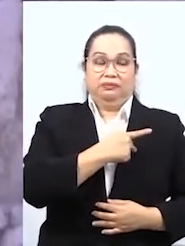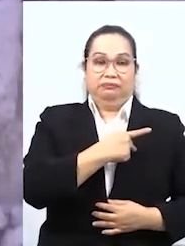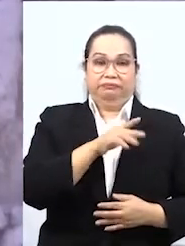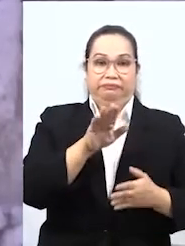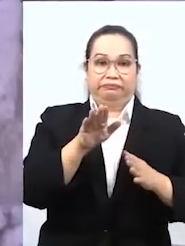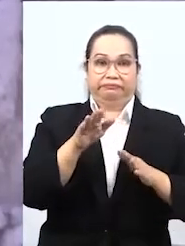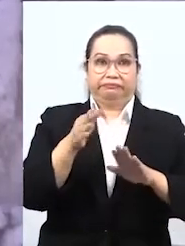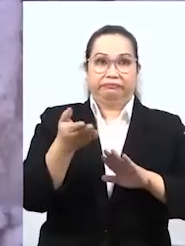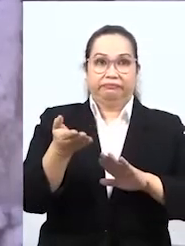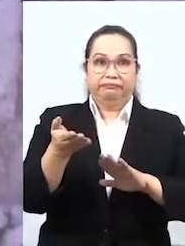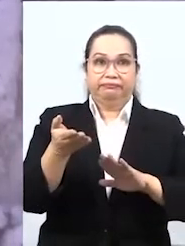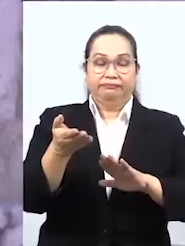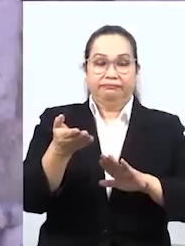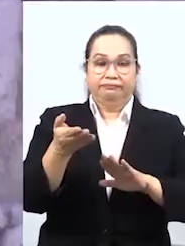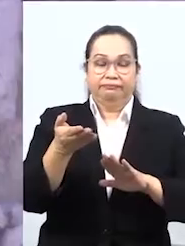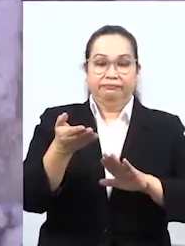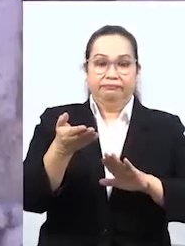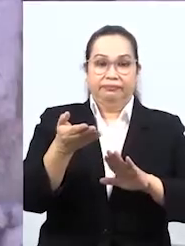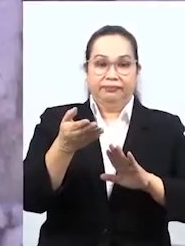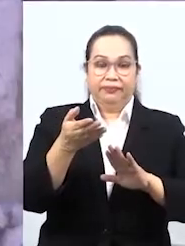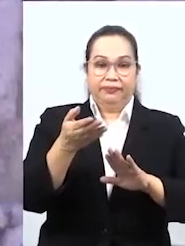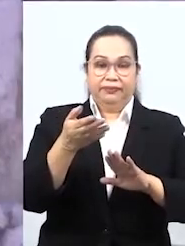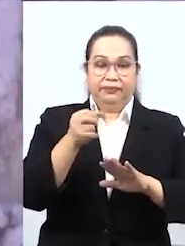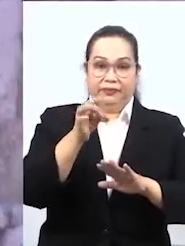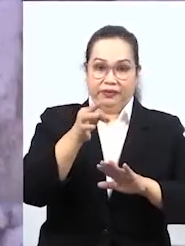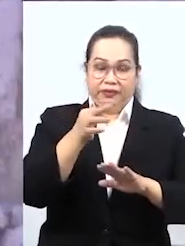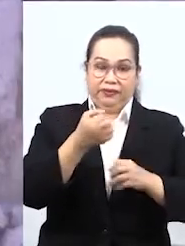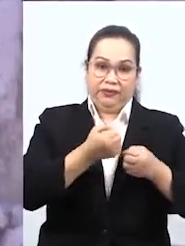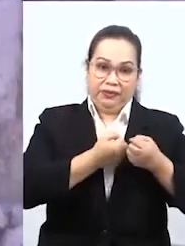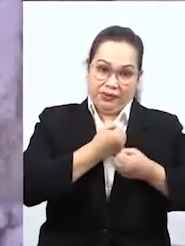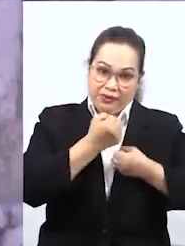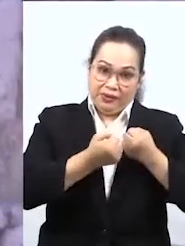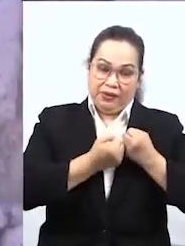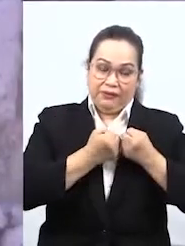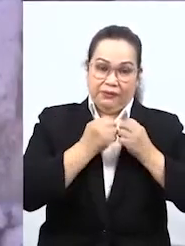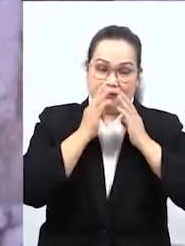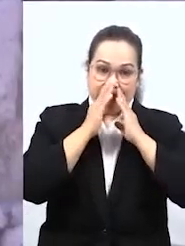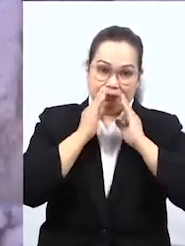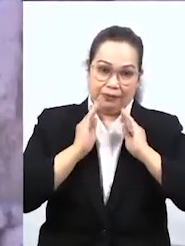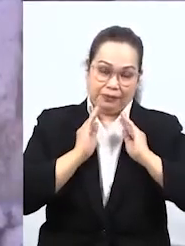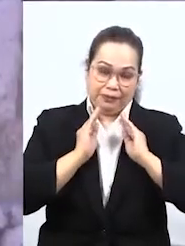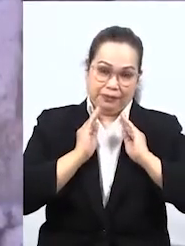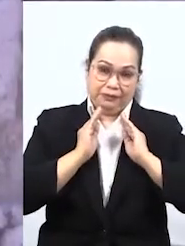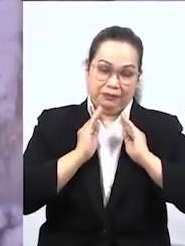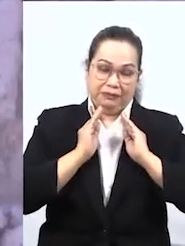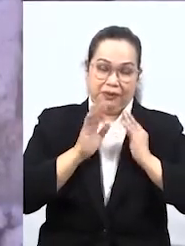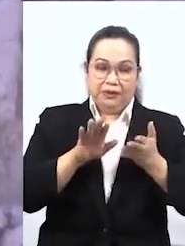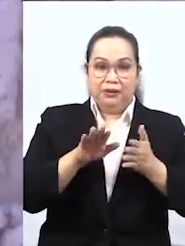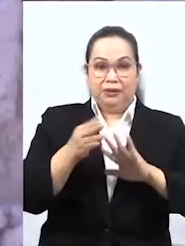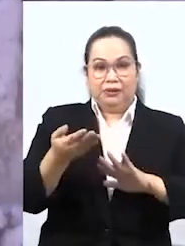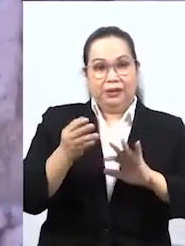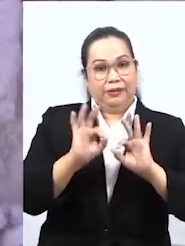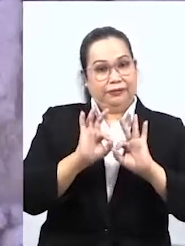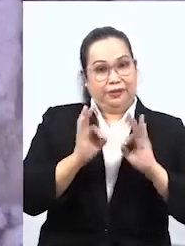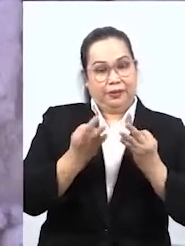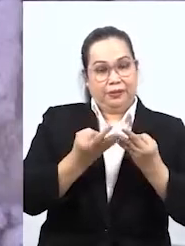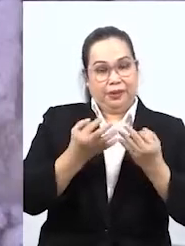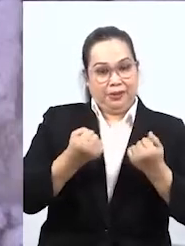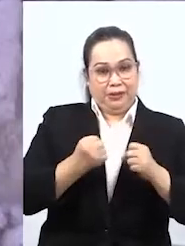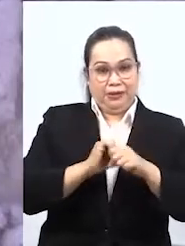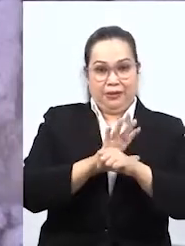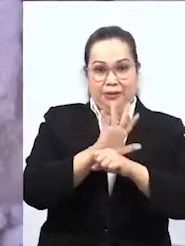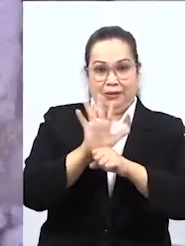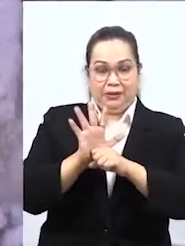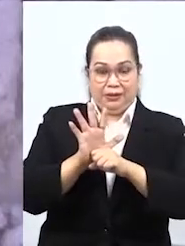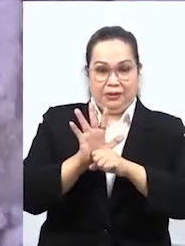pneumonia So if you are going through grief or a loss during This pandemic I know